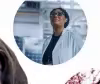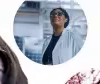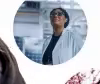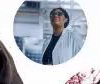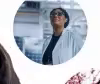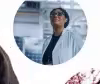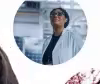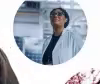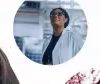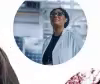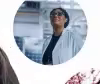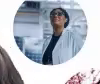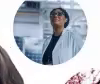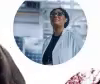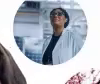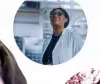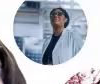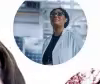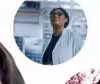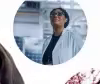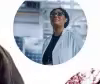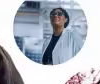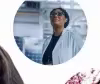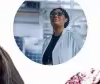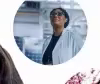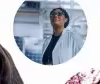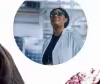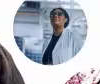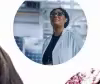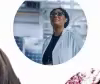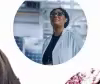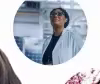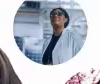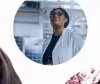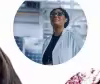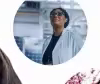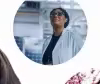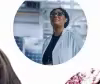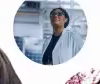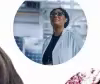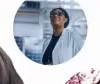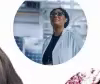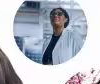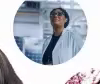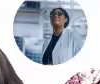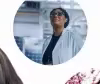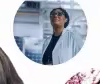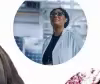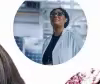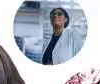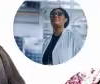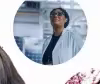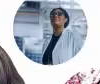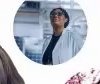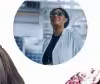jblake@AAAS.org. And finally, we really appreciate your feedback on today's session. Toward the end of the webinar, we'll provide a link to